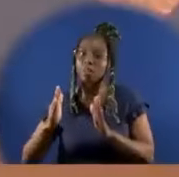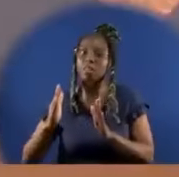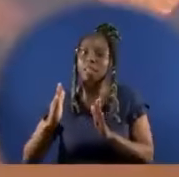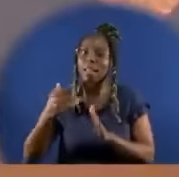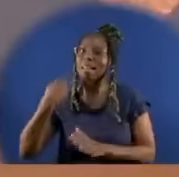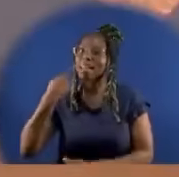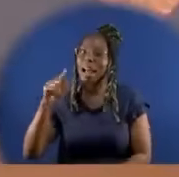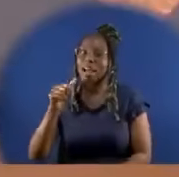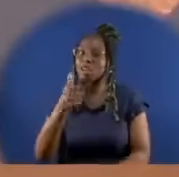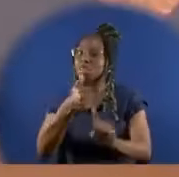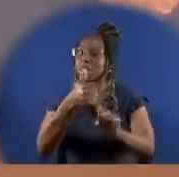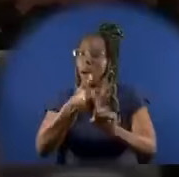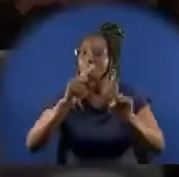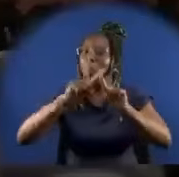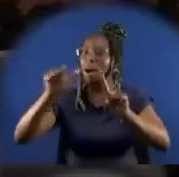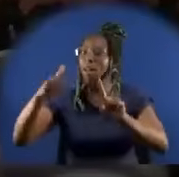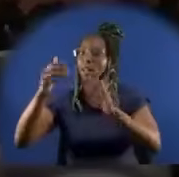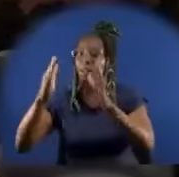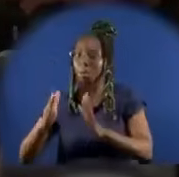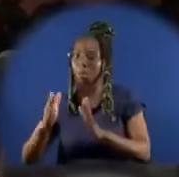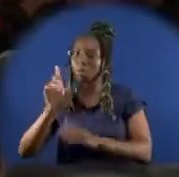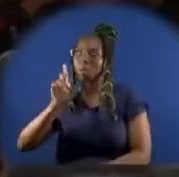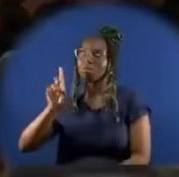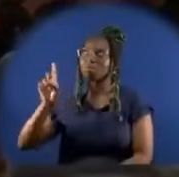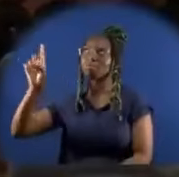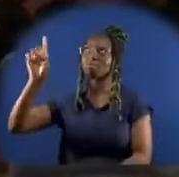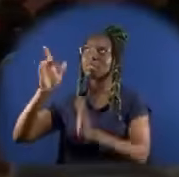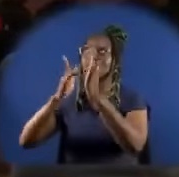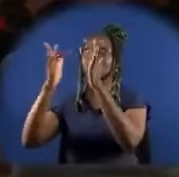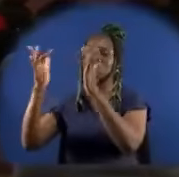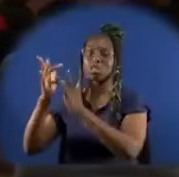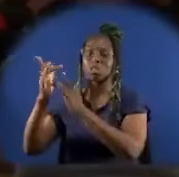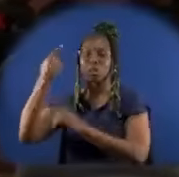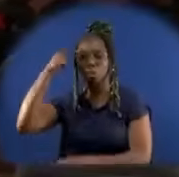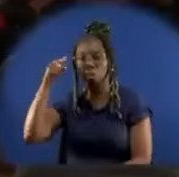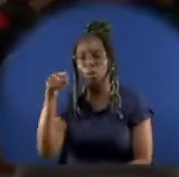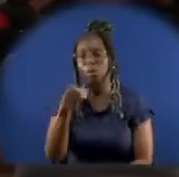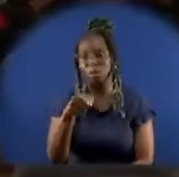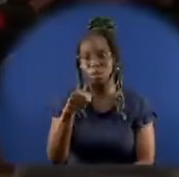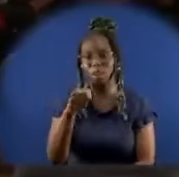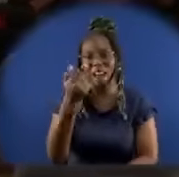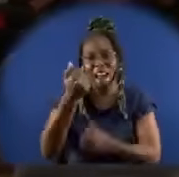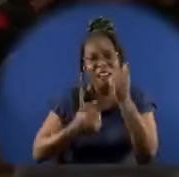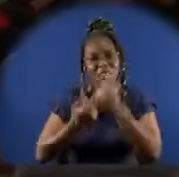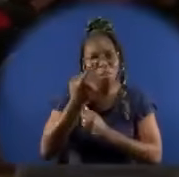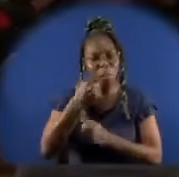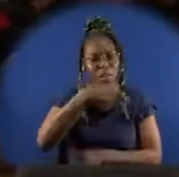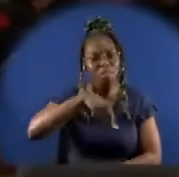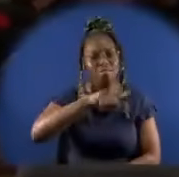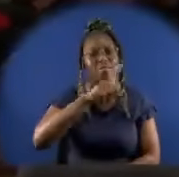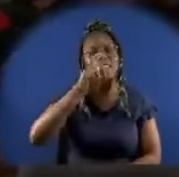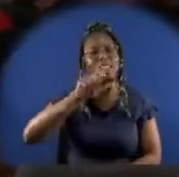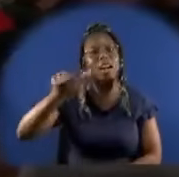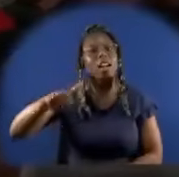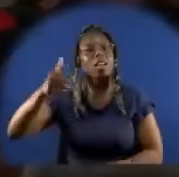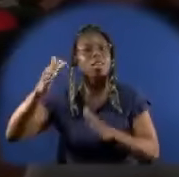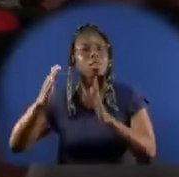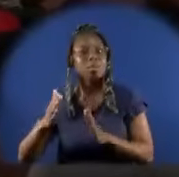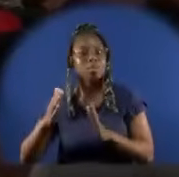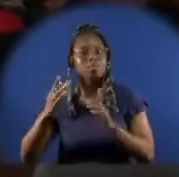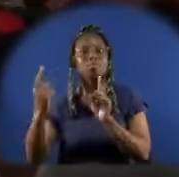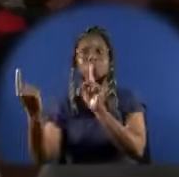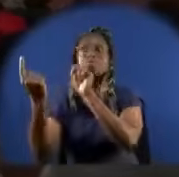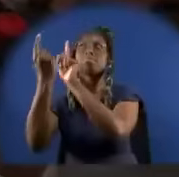Jesus on your behalf. I came to suggest today that everybody needs somebody who will go to Jesus